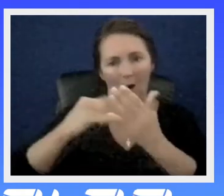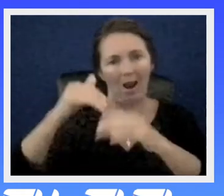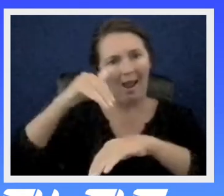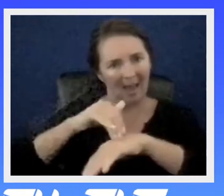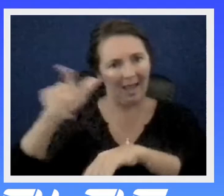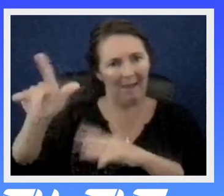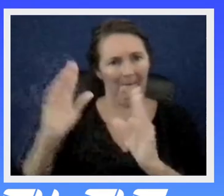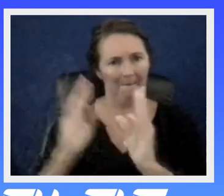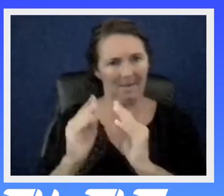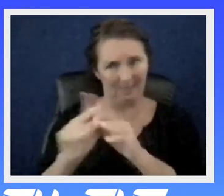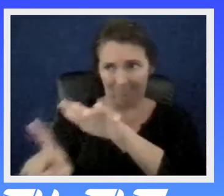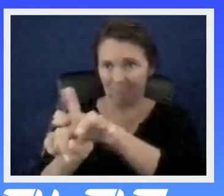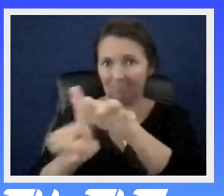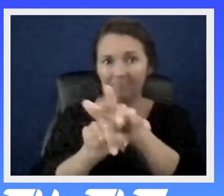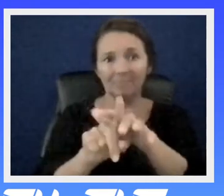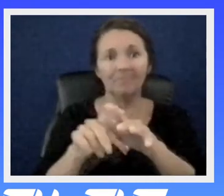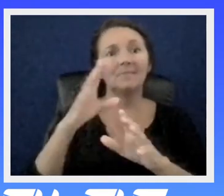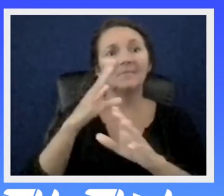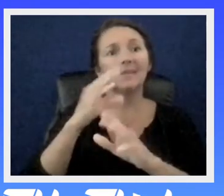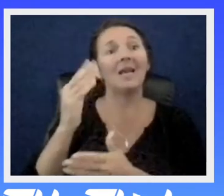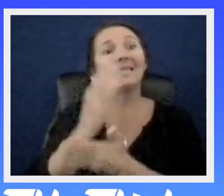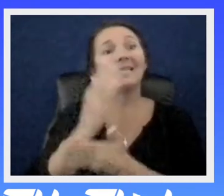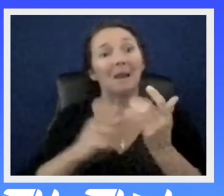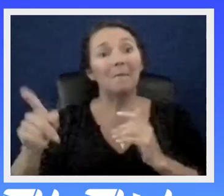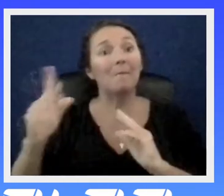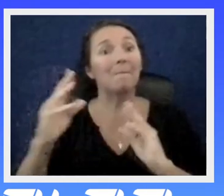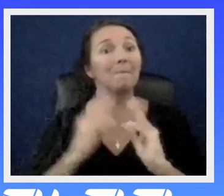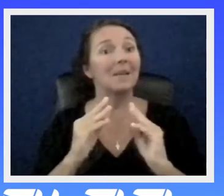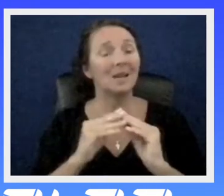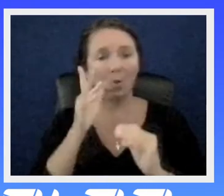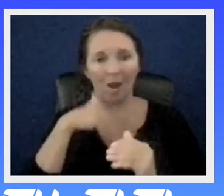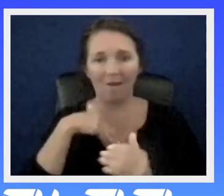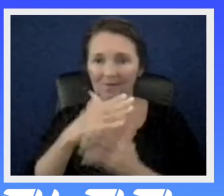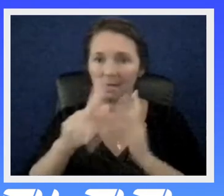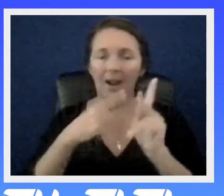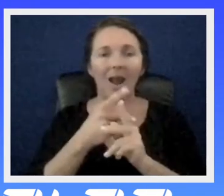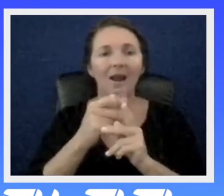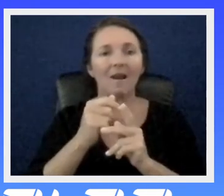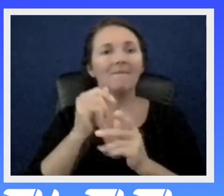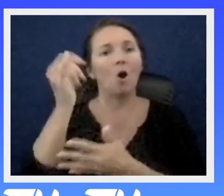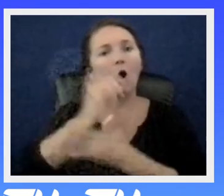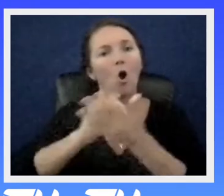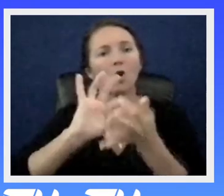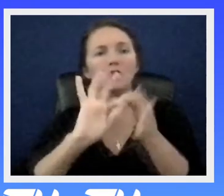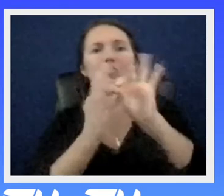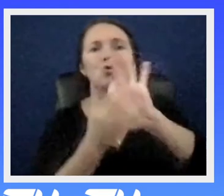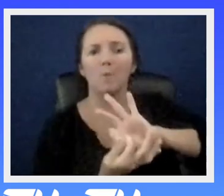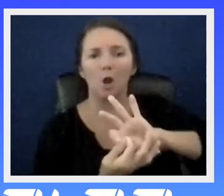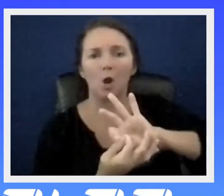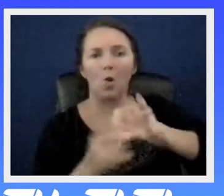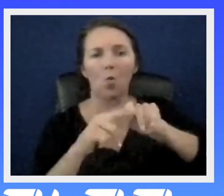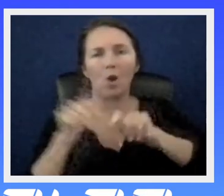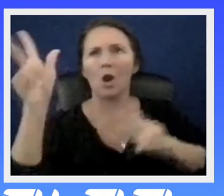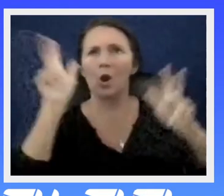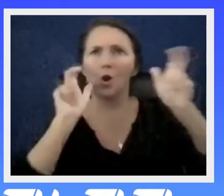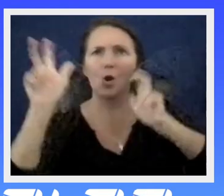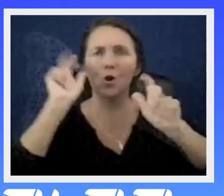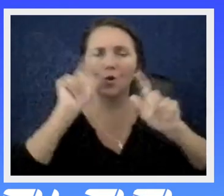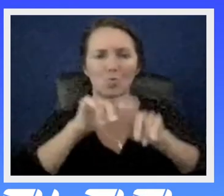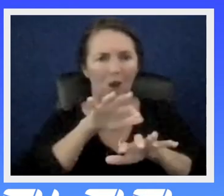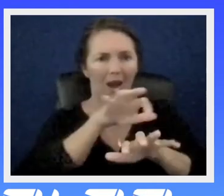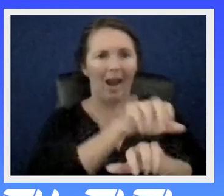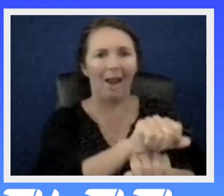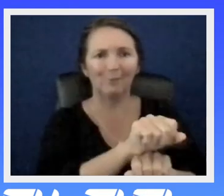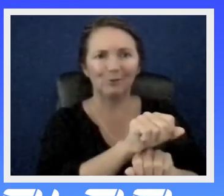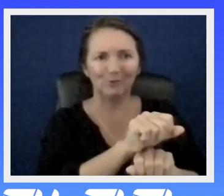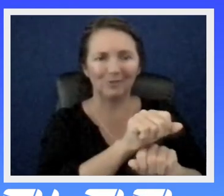And summaries often of those meetings would be some kind of artist interpretation of what they heard and trying to capture it all. And or we'd